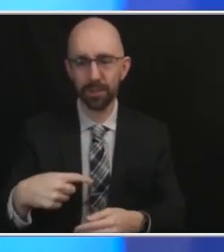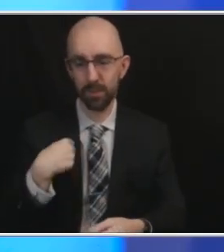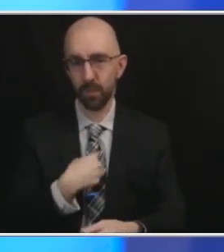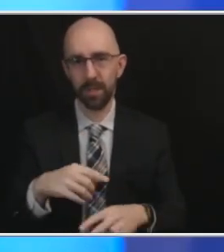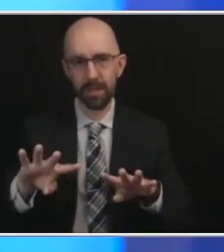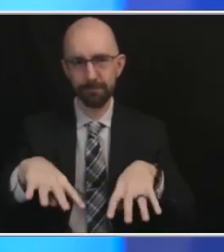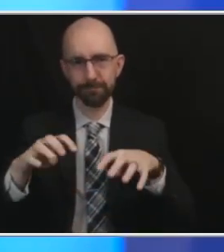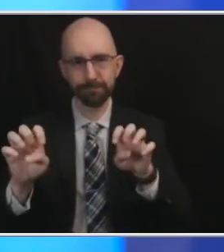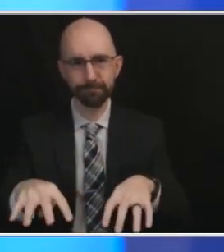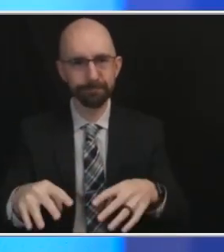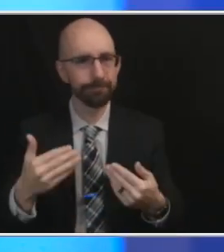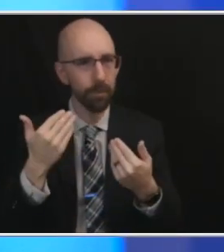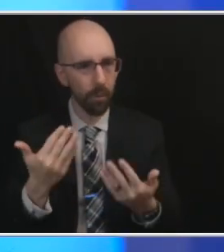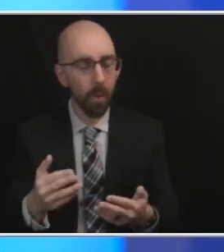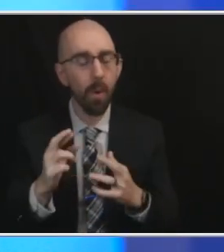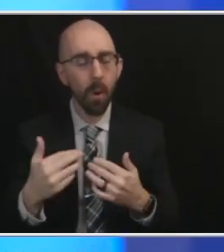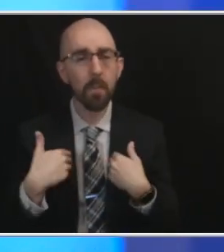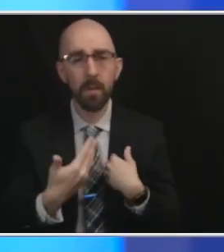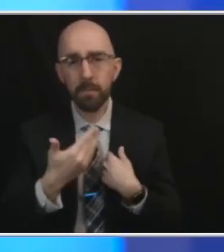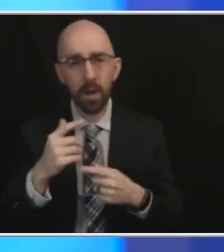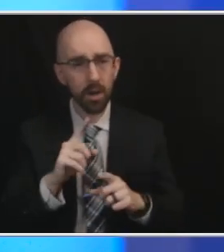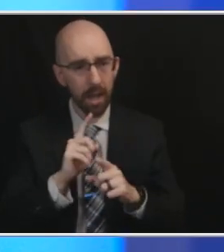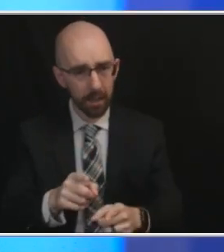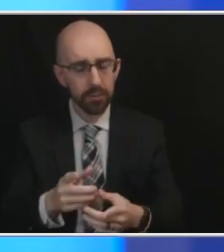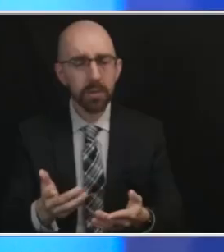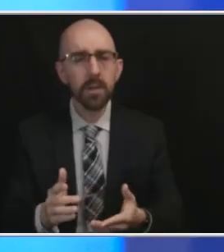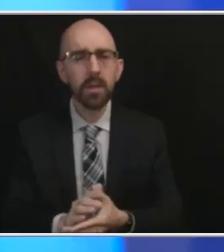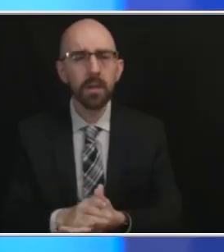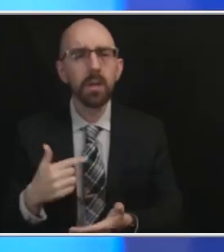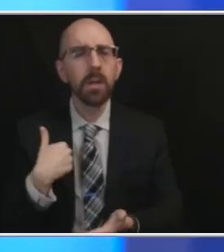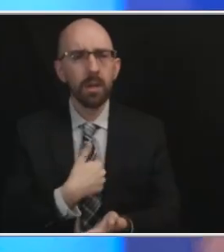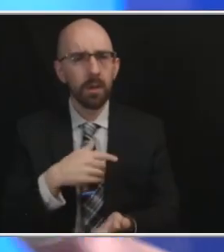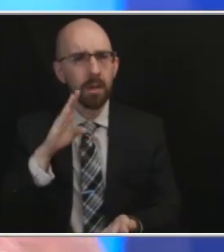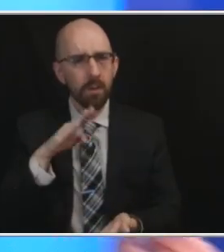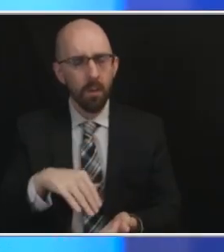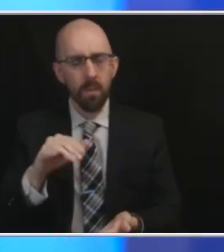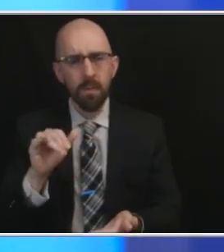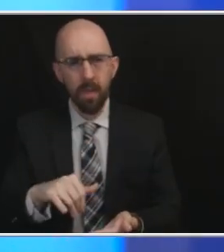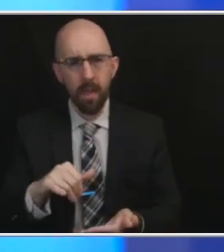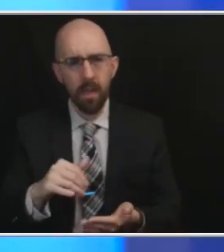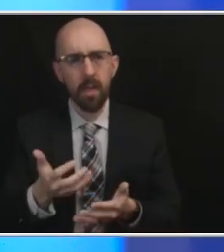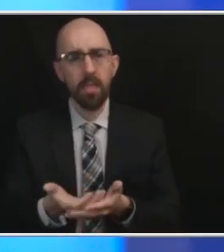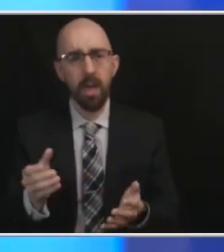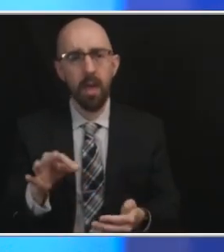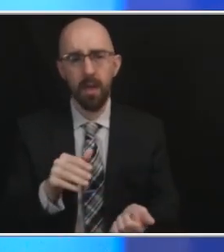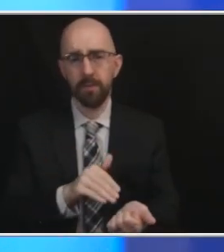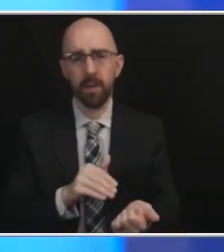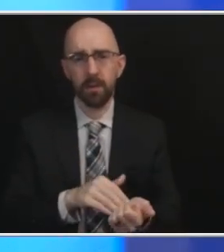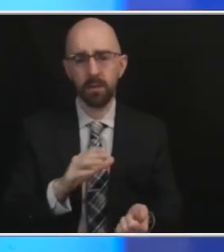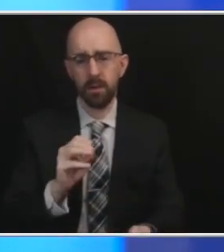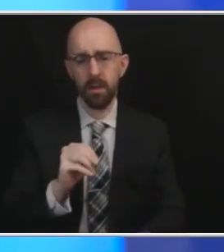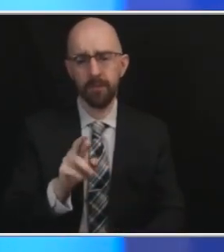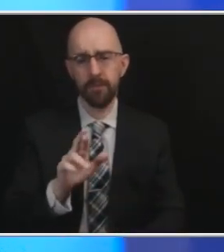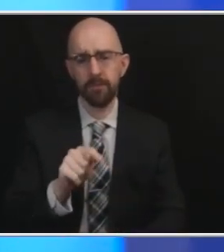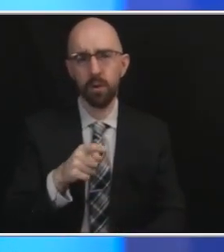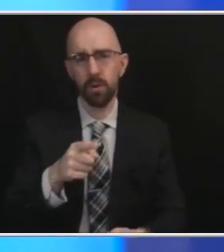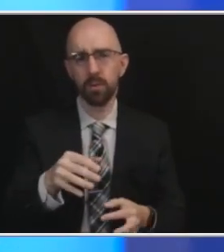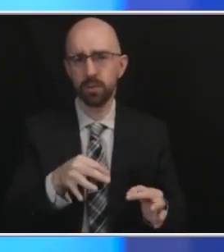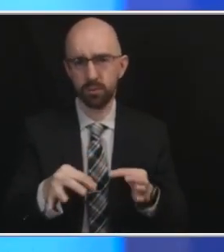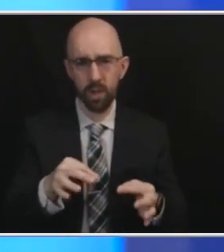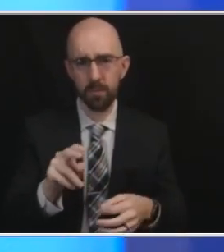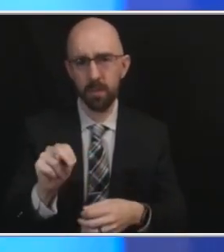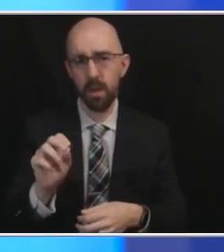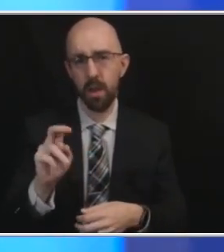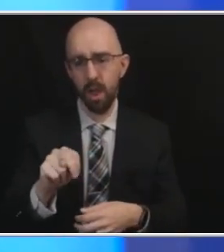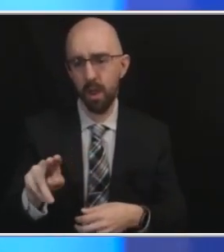we get some better answers. We know that much of what Dr. Comfort was describing, even non-neuro symptoms, may well